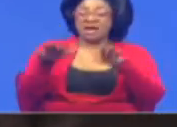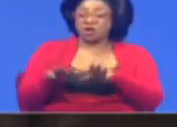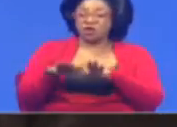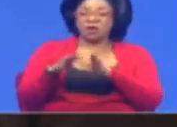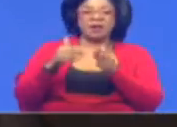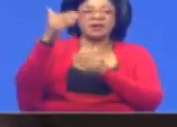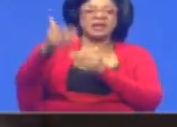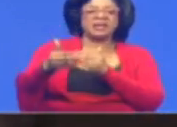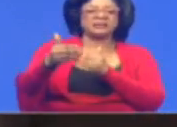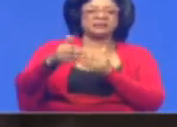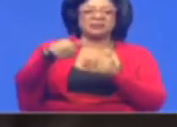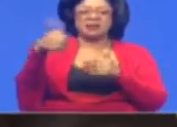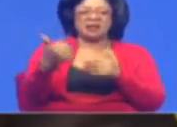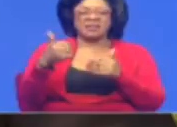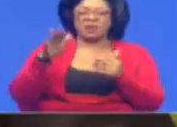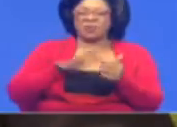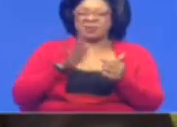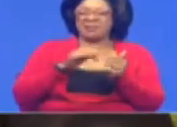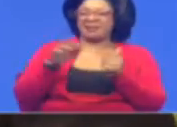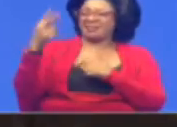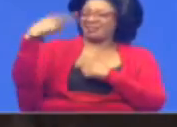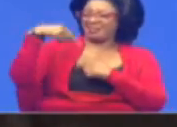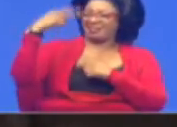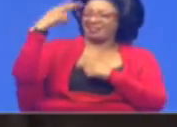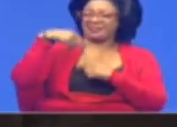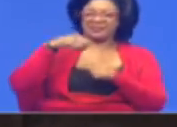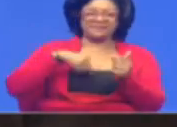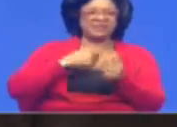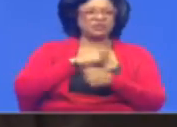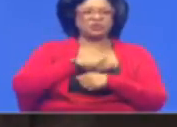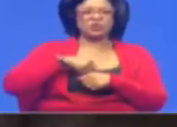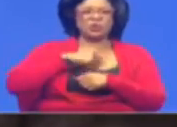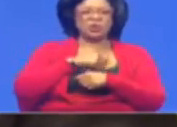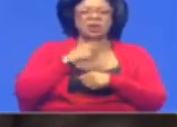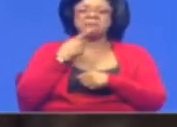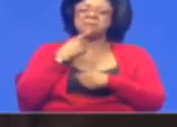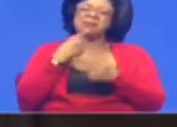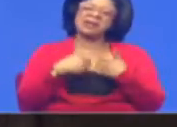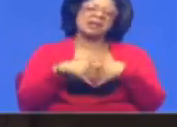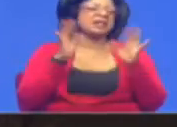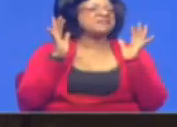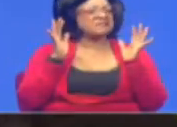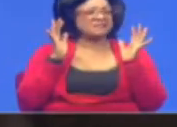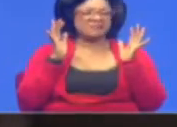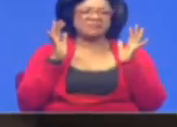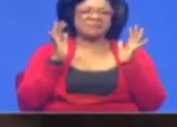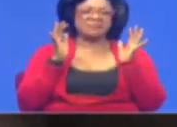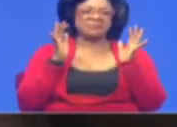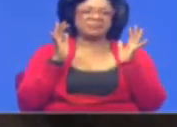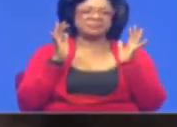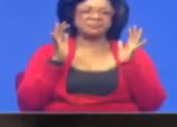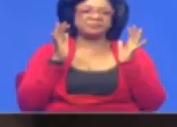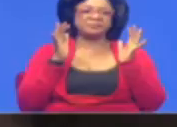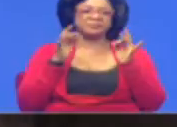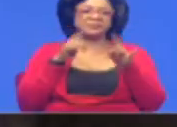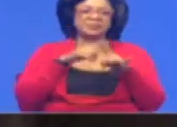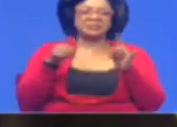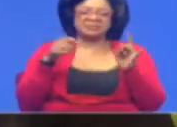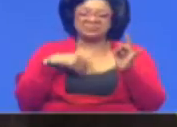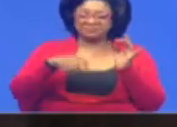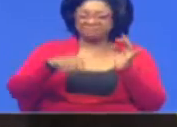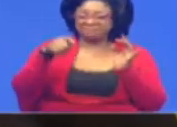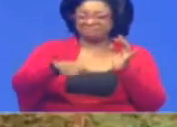mama wengine walikuwa wananiangalia, wananihurumia, wananiambia msichana achana tu nazo tu zitamea tu bado, but nilingoa tu na mikono, imagine,